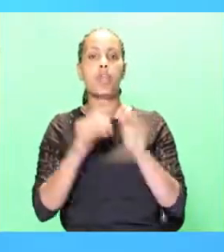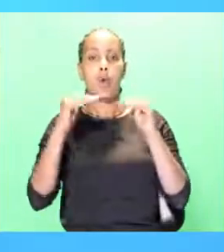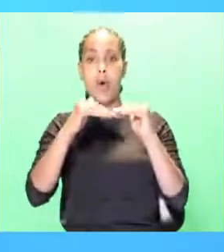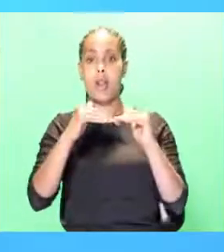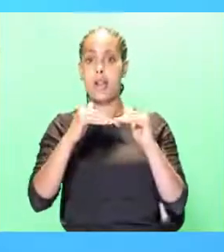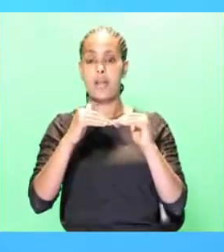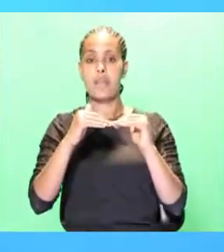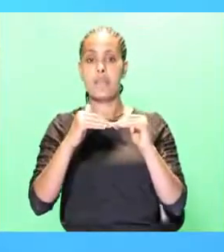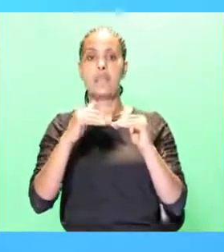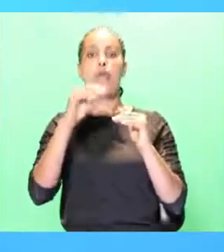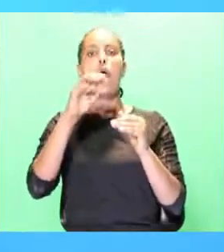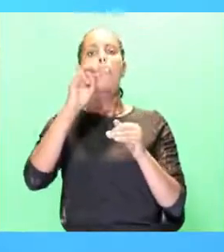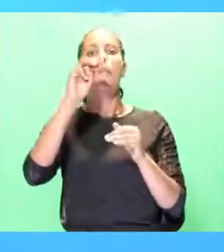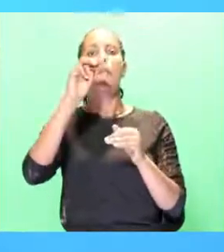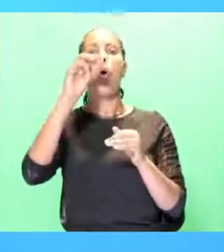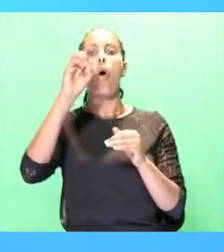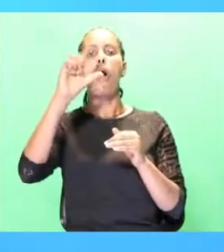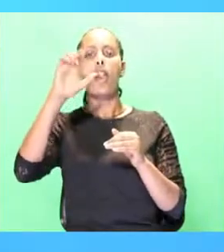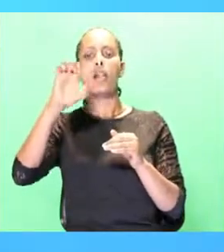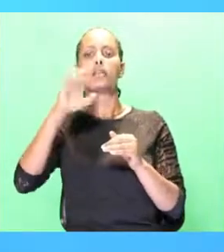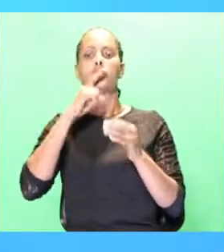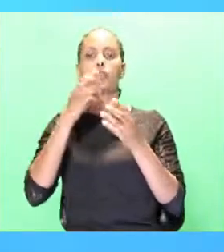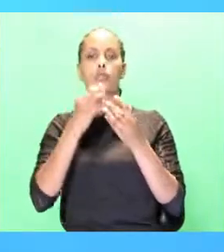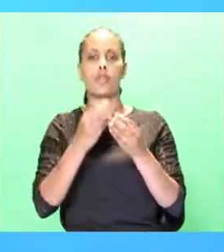equal mole fraction of the